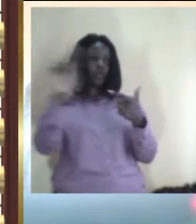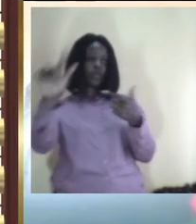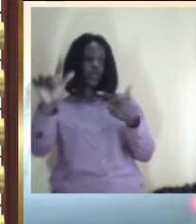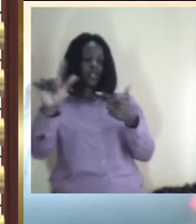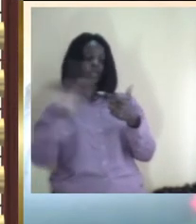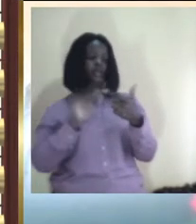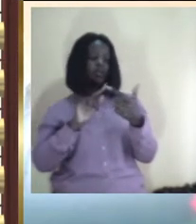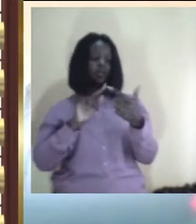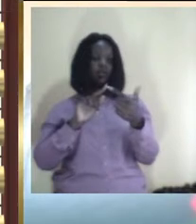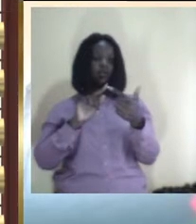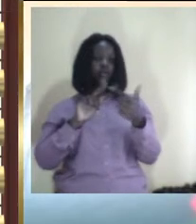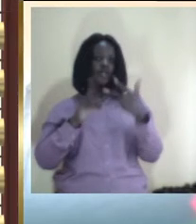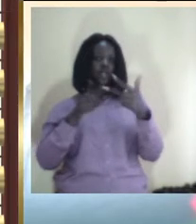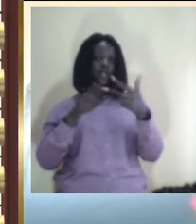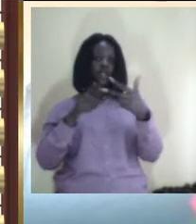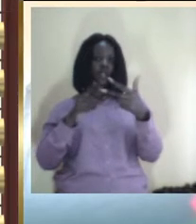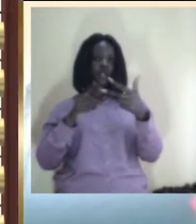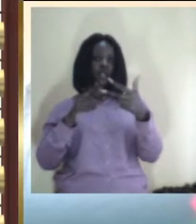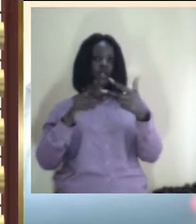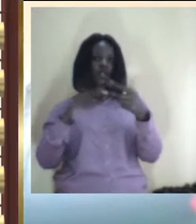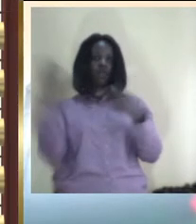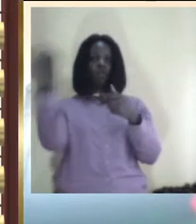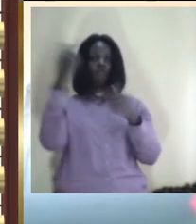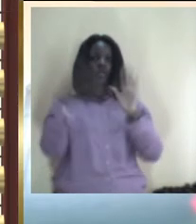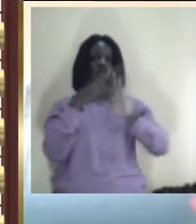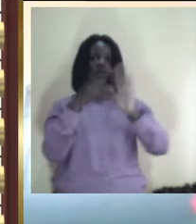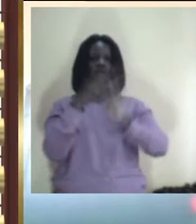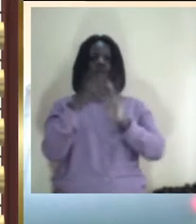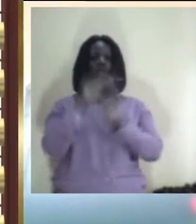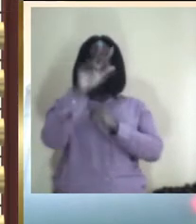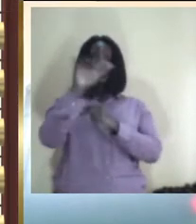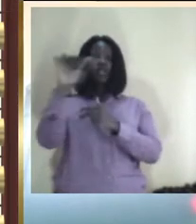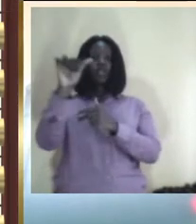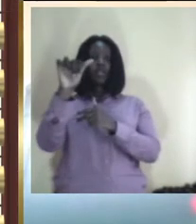1,008,227 rands. And also program three, rural development, we have put